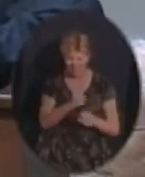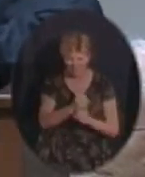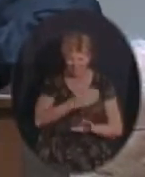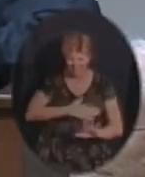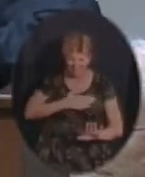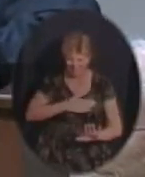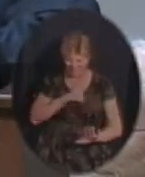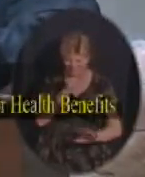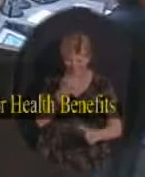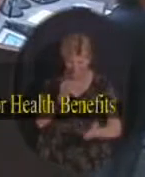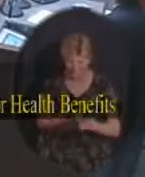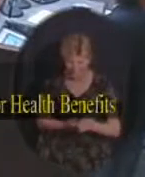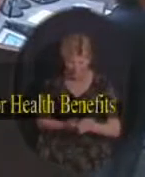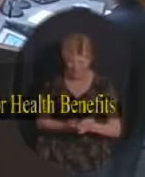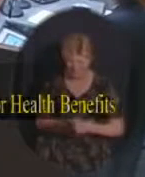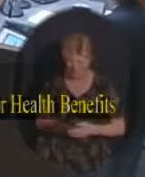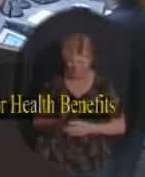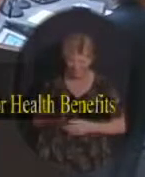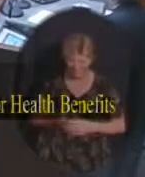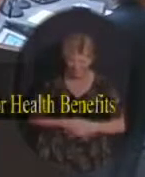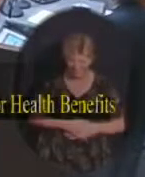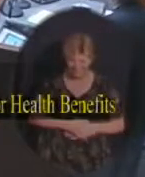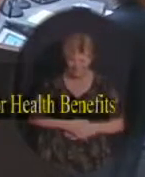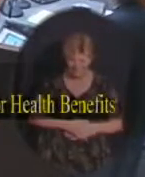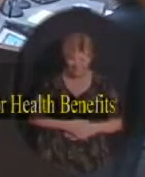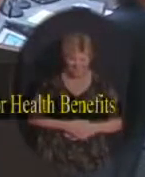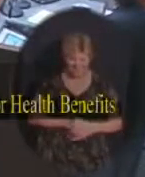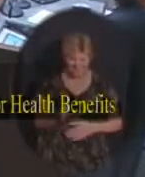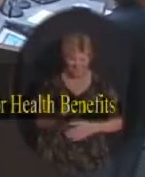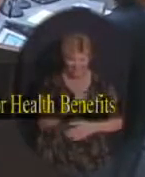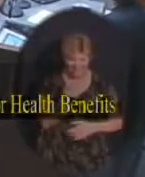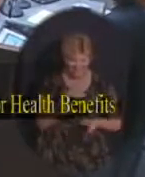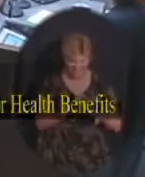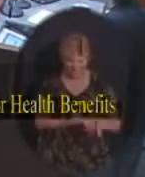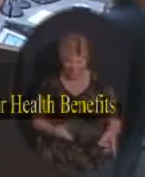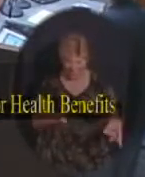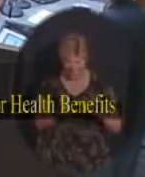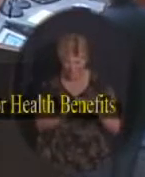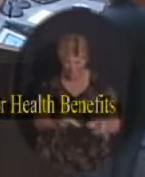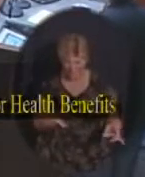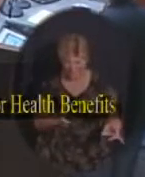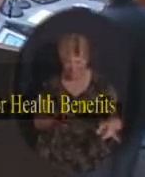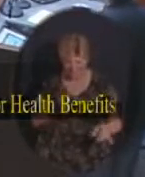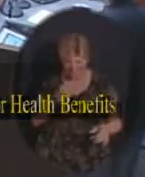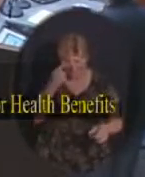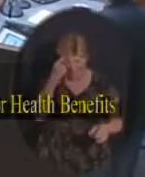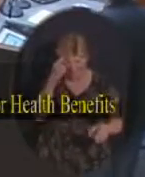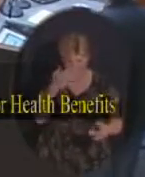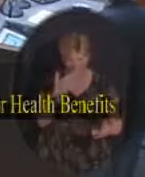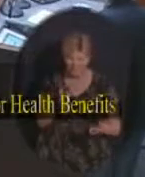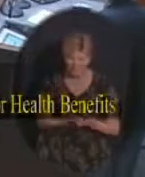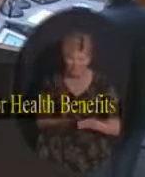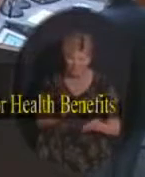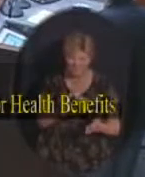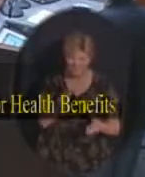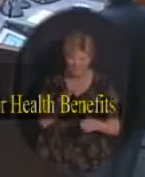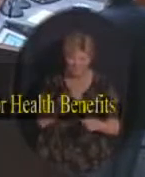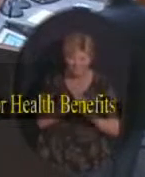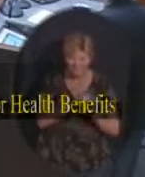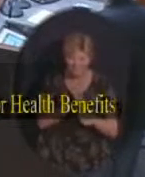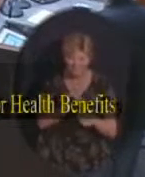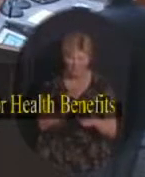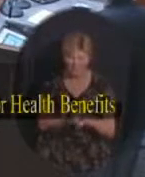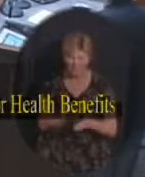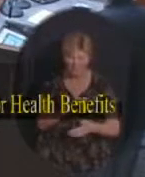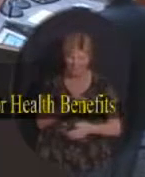Not good. Okay, other comments? I think it's good in that, not every year, but it's good that we look at it periodically and review it.